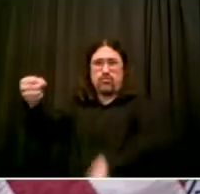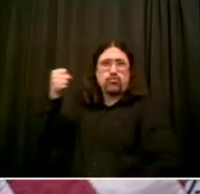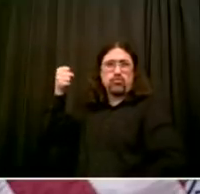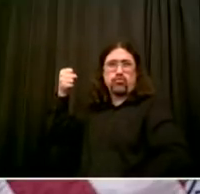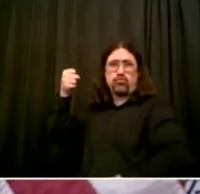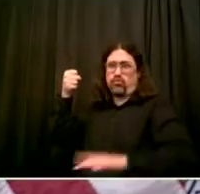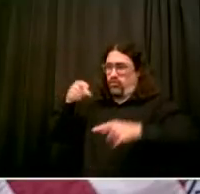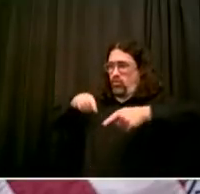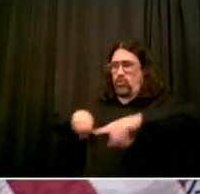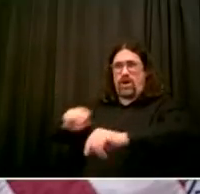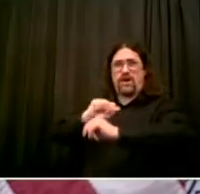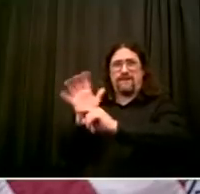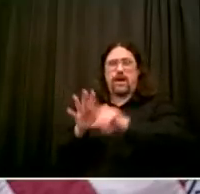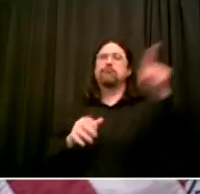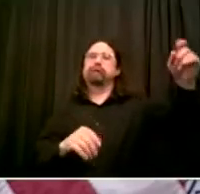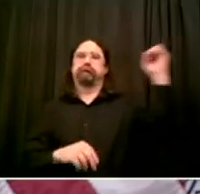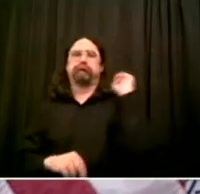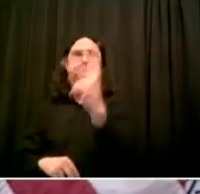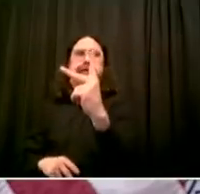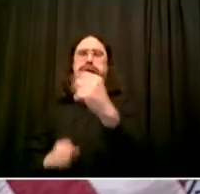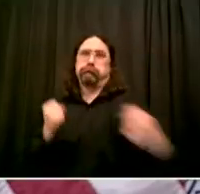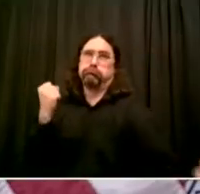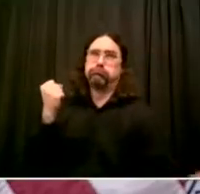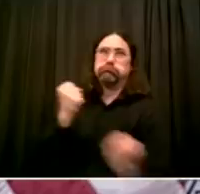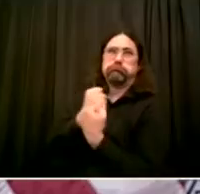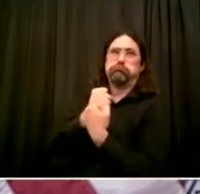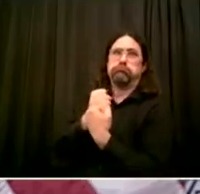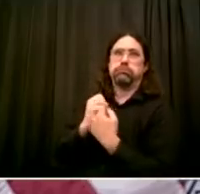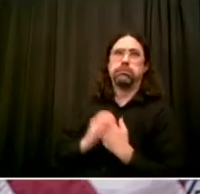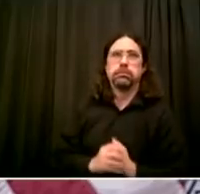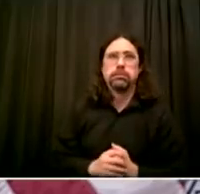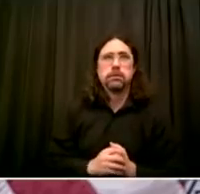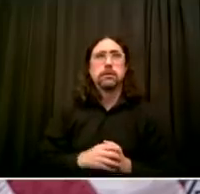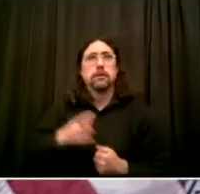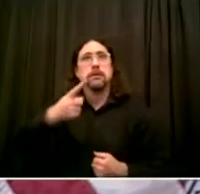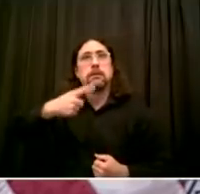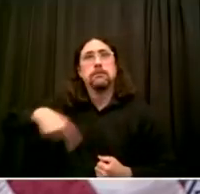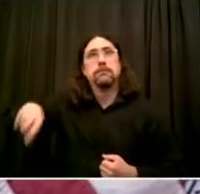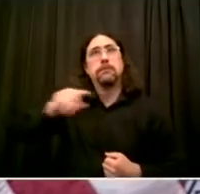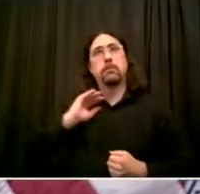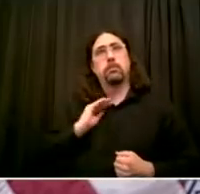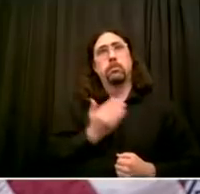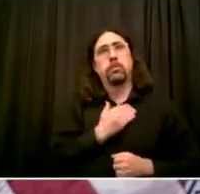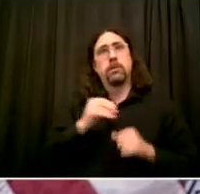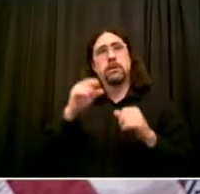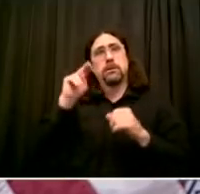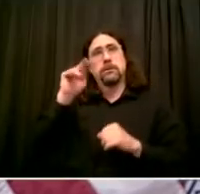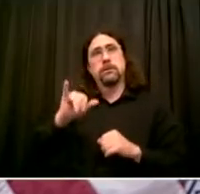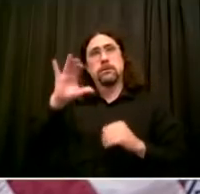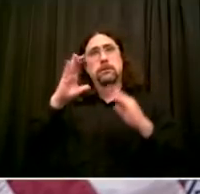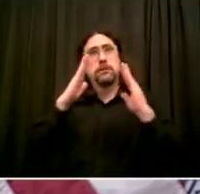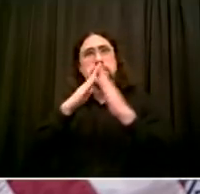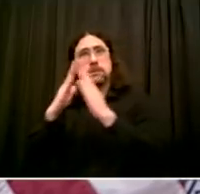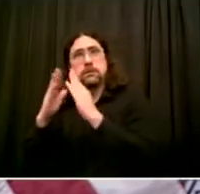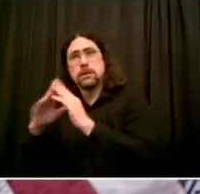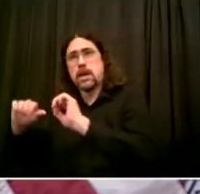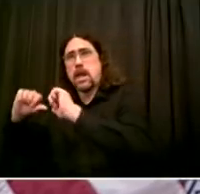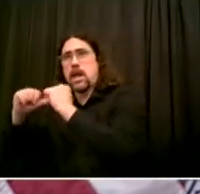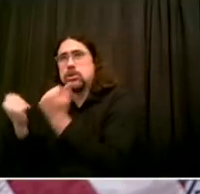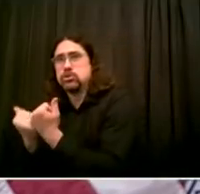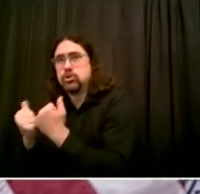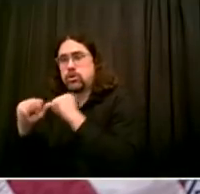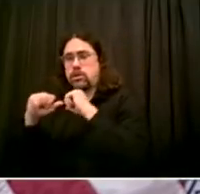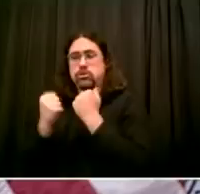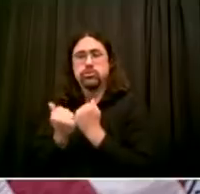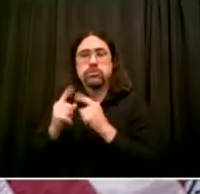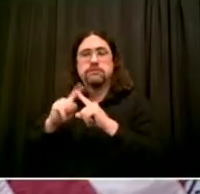homes, to stop evictions. There's a lot we do all the time to do that in normal times. We'll keep doing that. And I want to